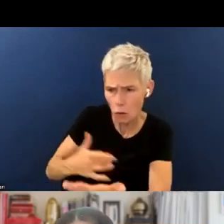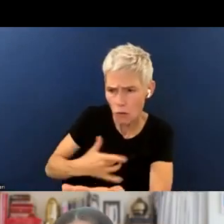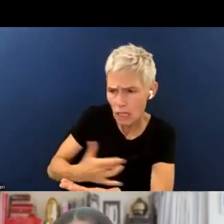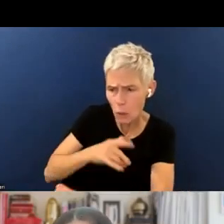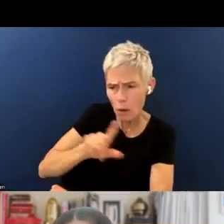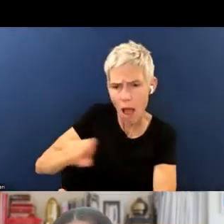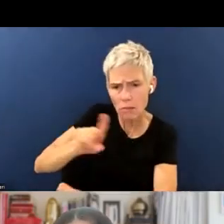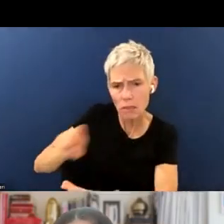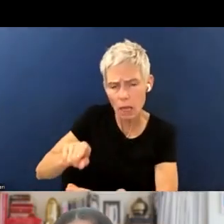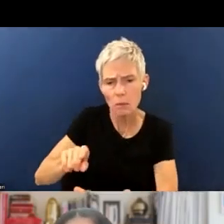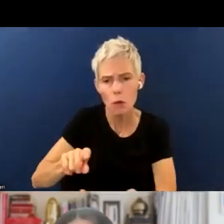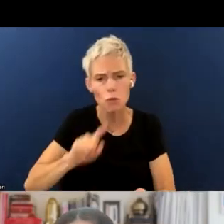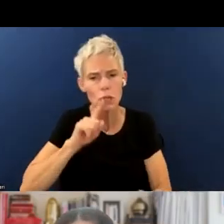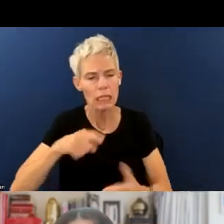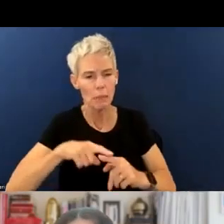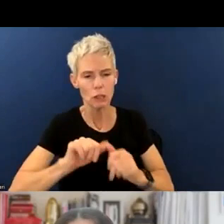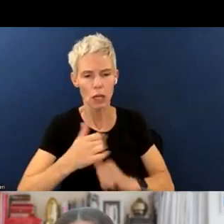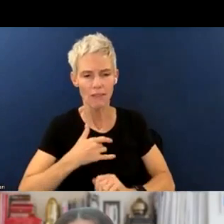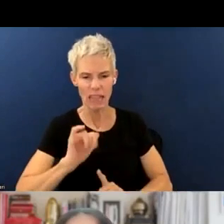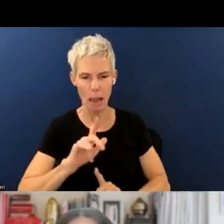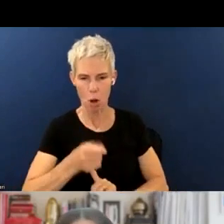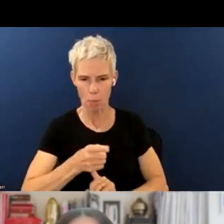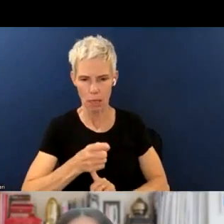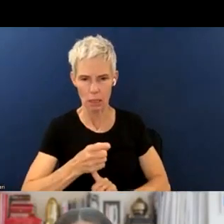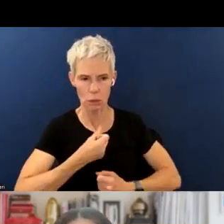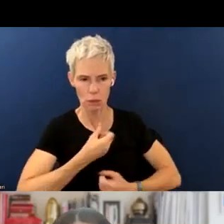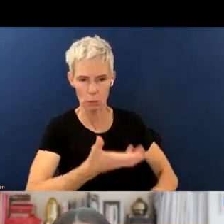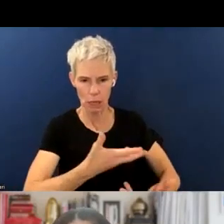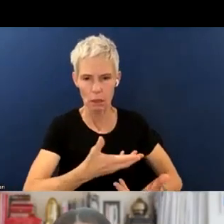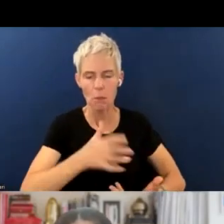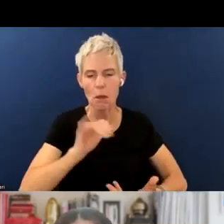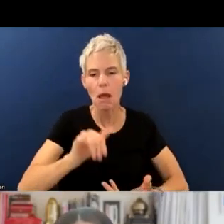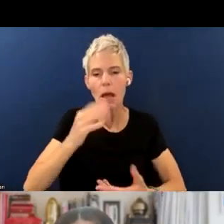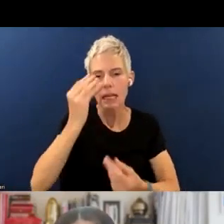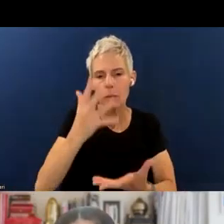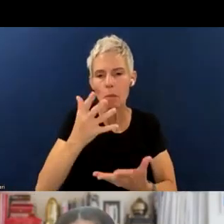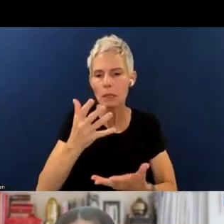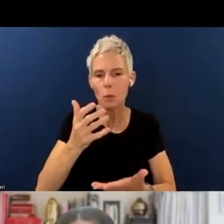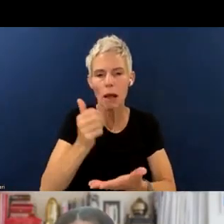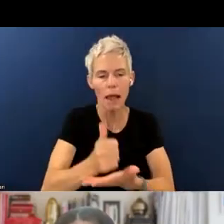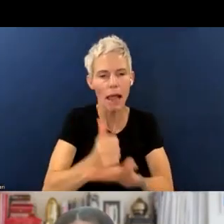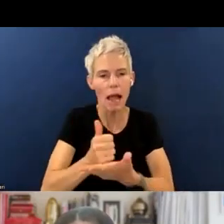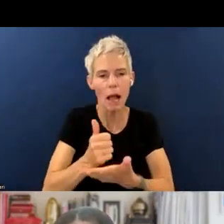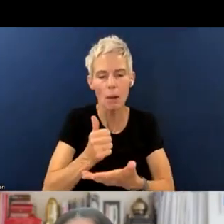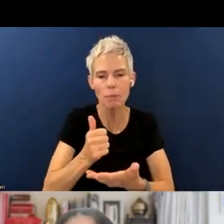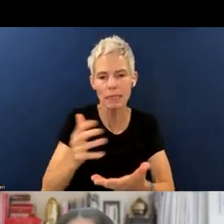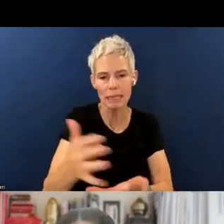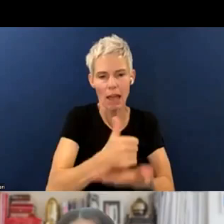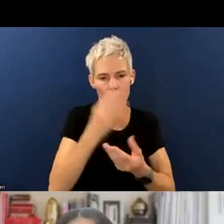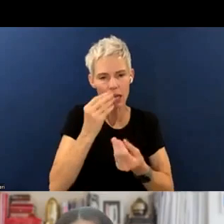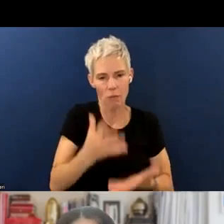what he was feeling at that very moment. So this information helps capture things that they're interacting it with throughout the week,